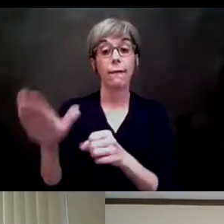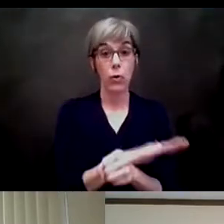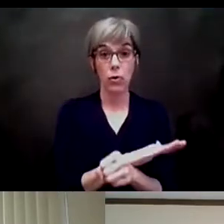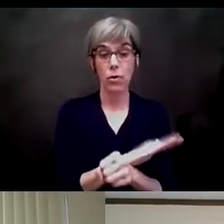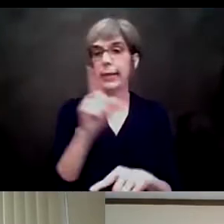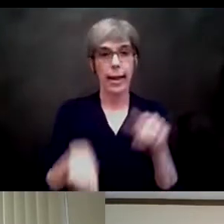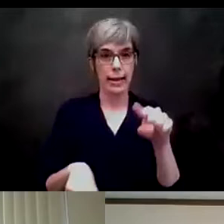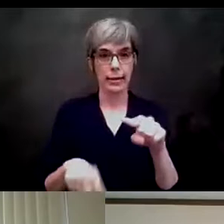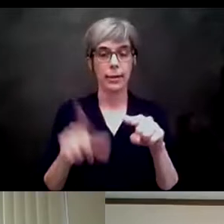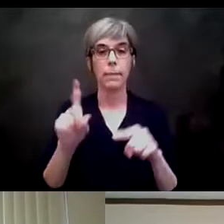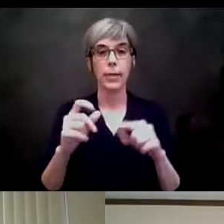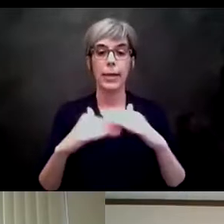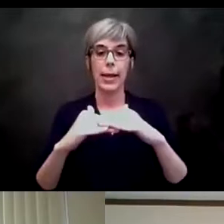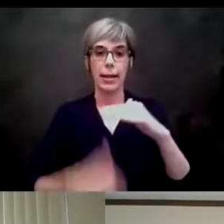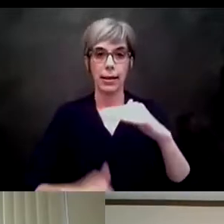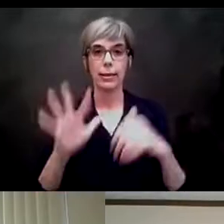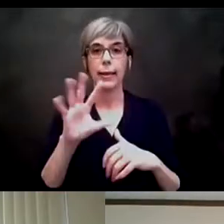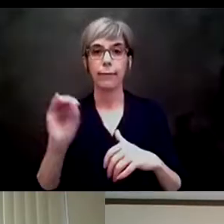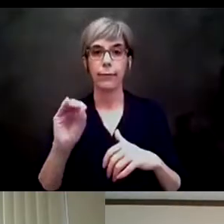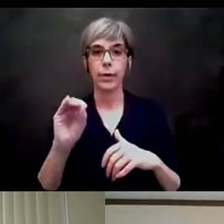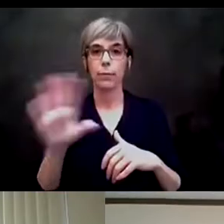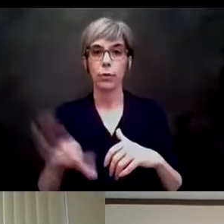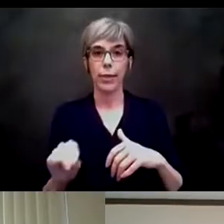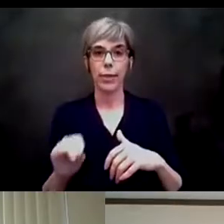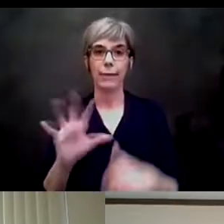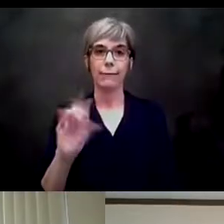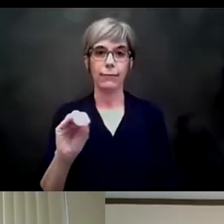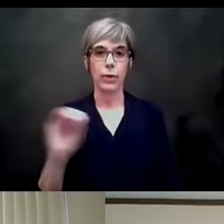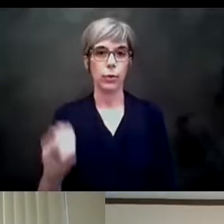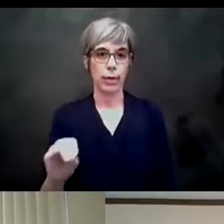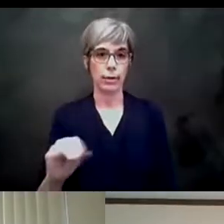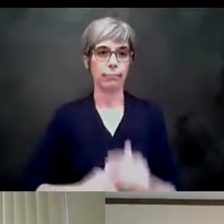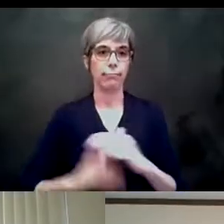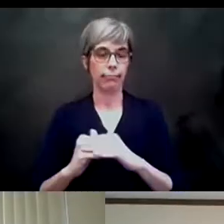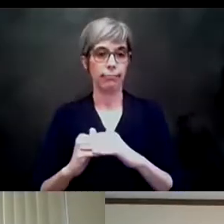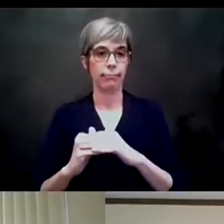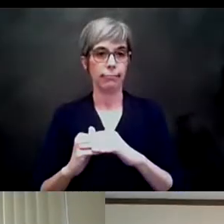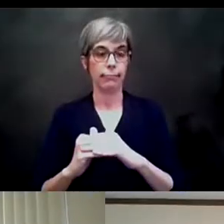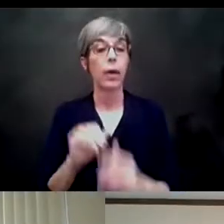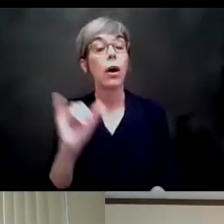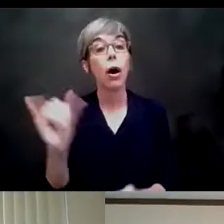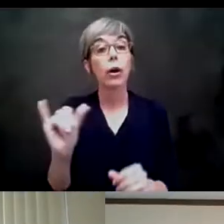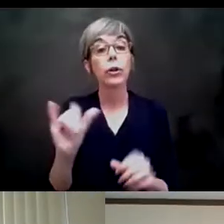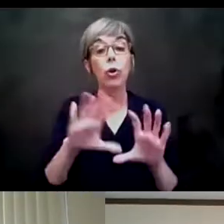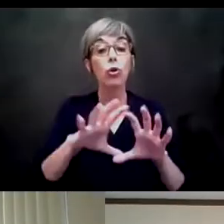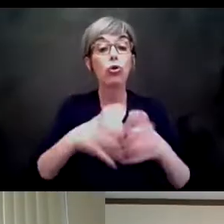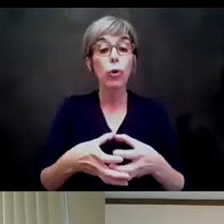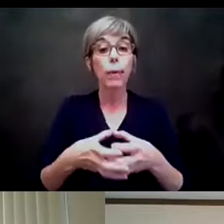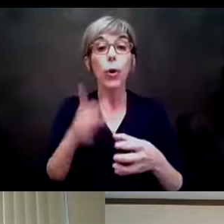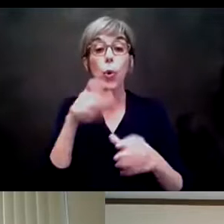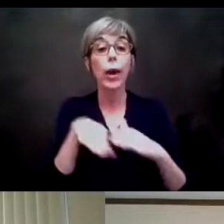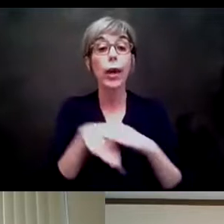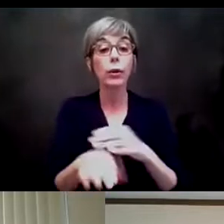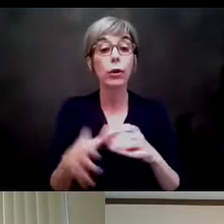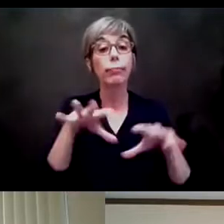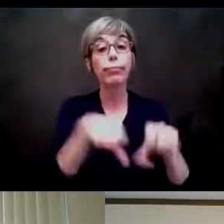exceed 50% of the establishment rated capacity. They must also limit group sizes to no more than 6